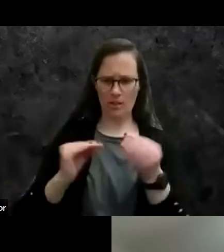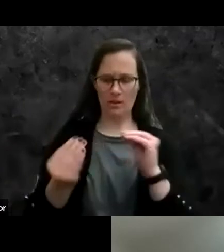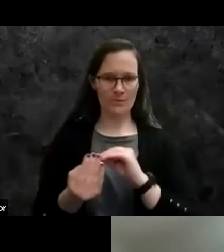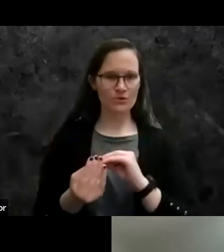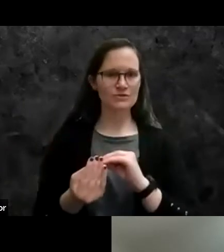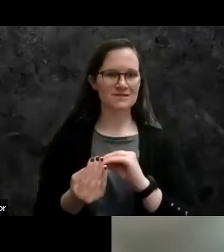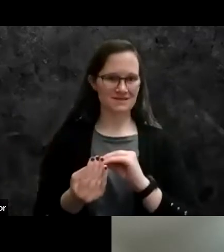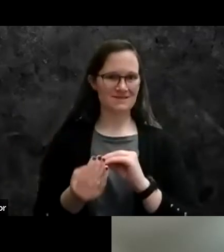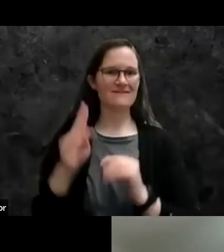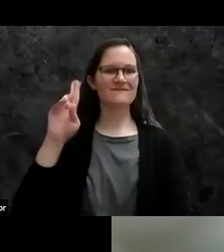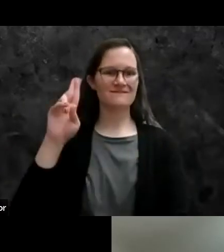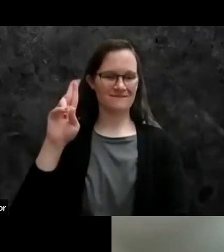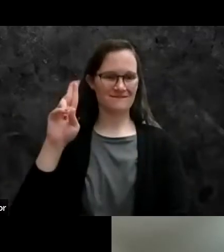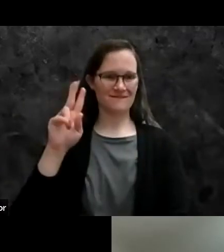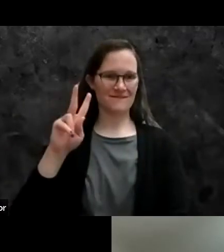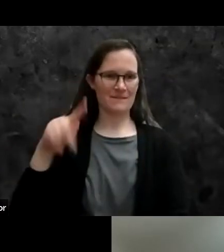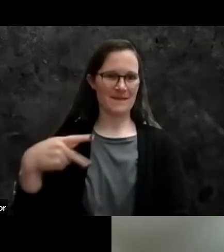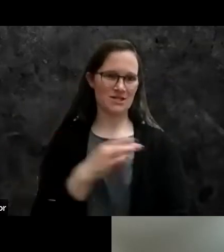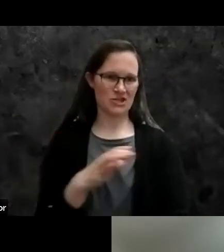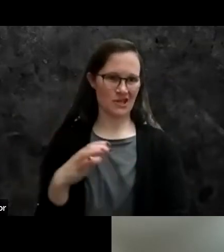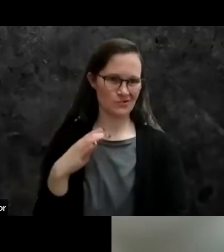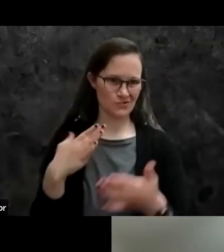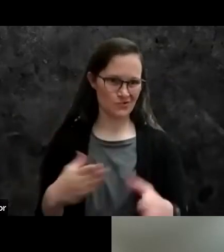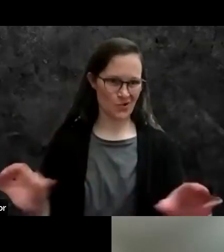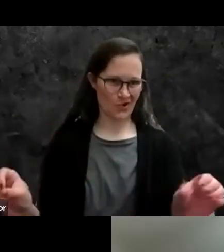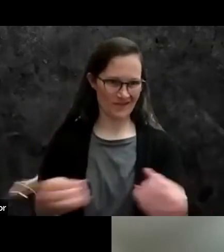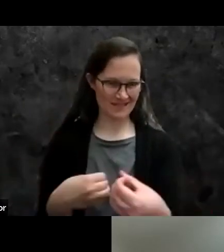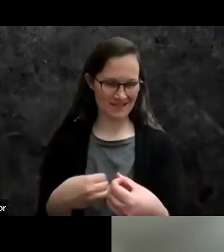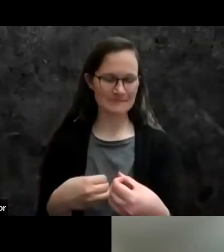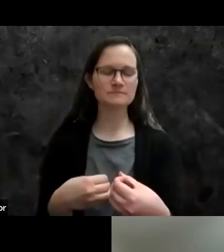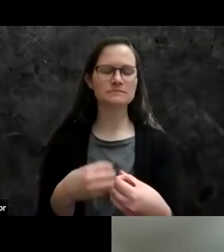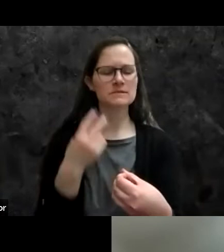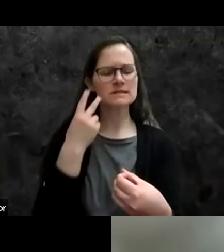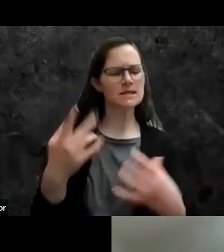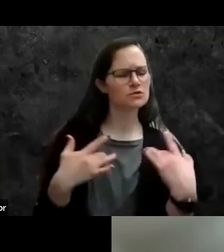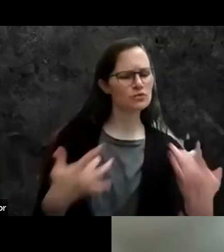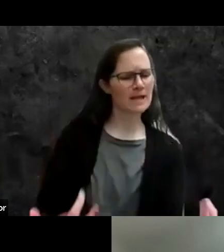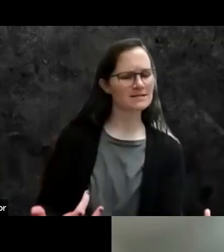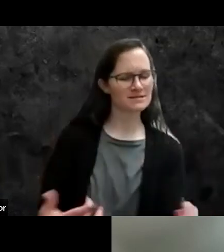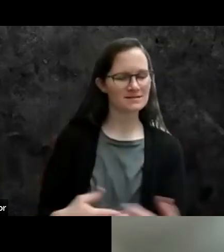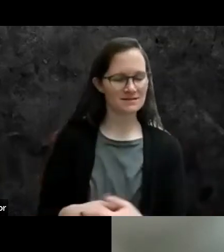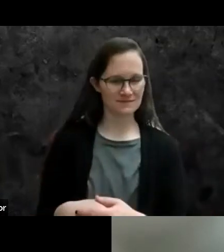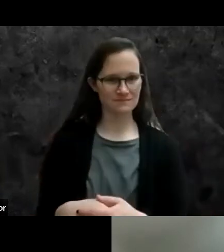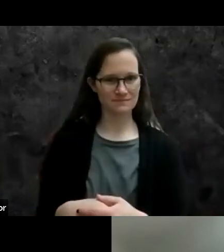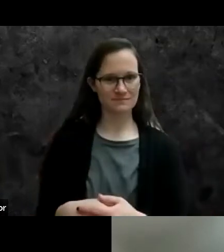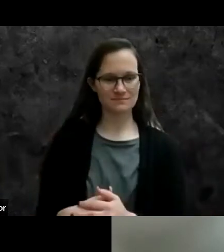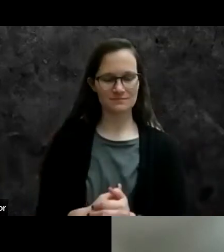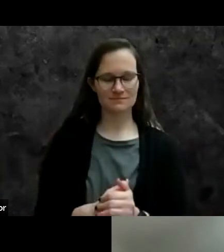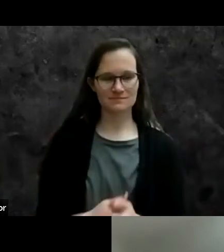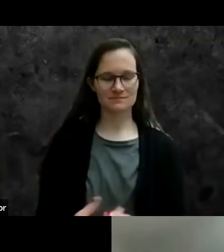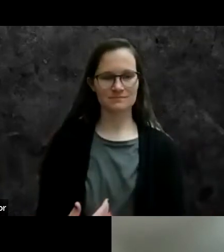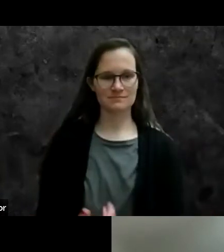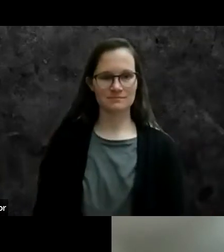Vice Chancellor's office, to maximize our insights into NMSU data and trends. We've also gone forth with this with